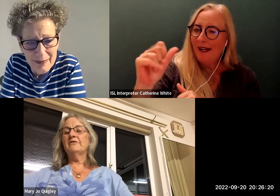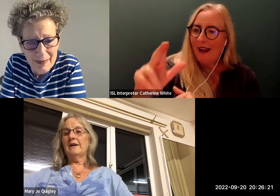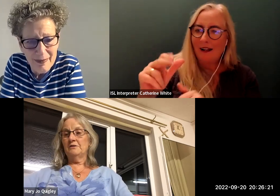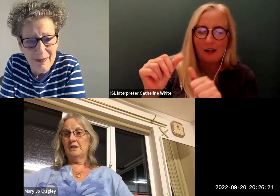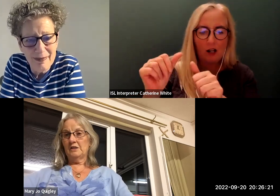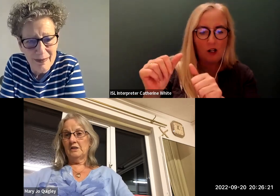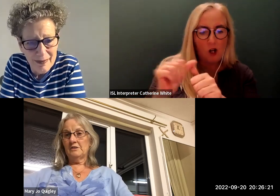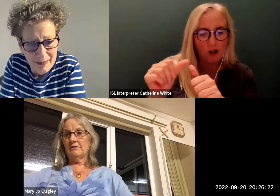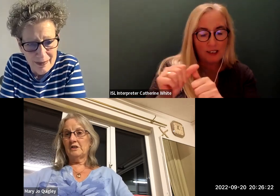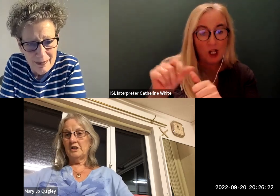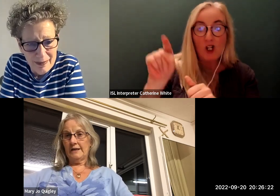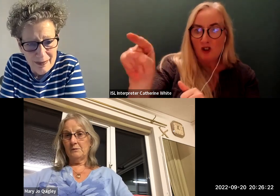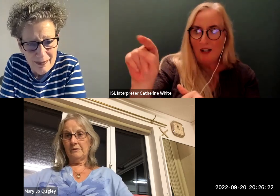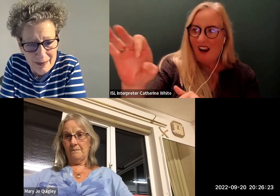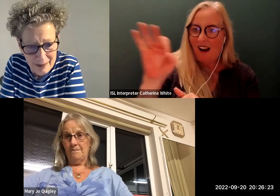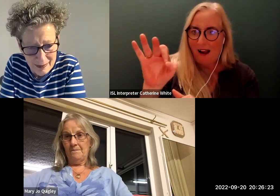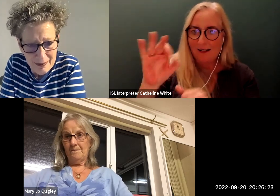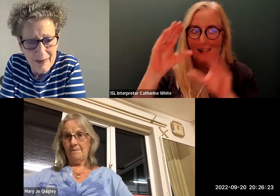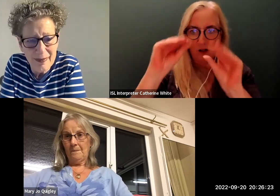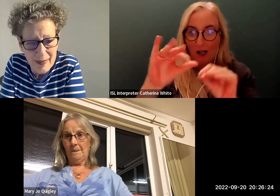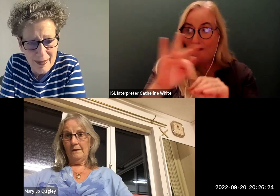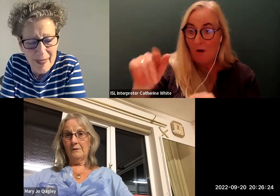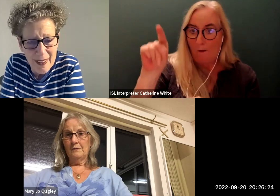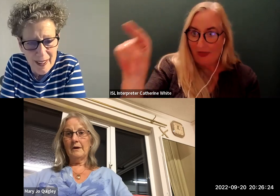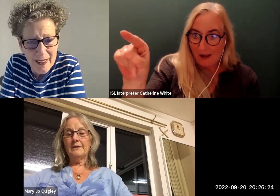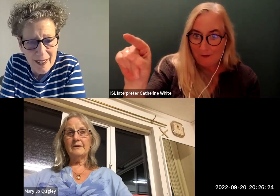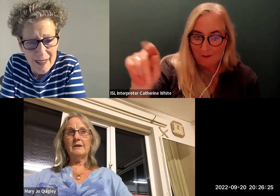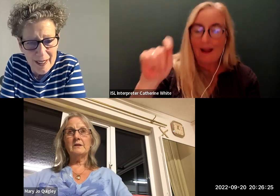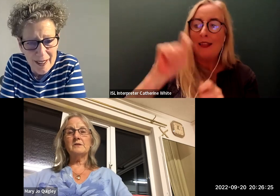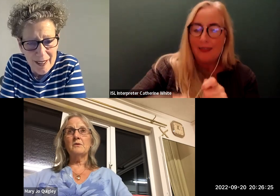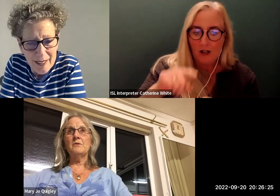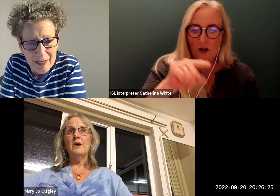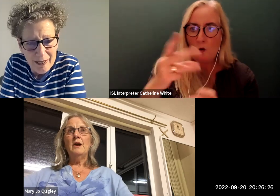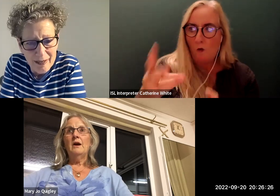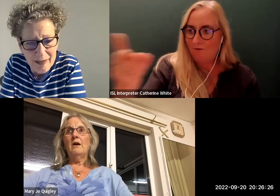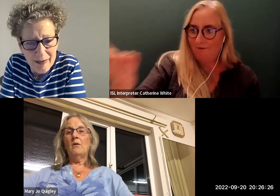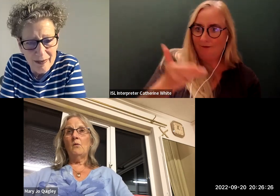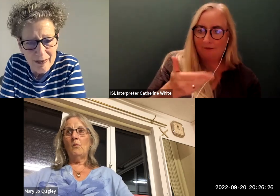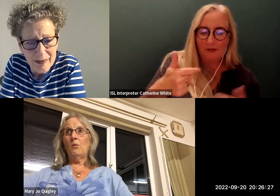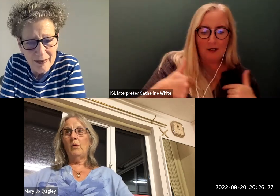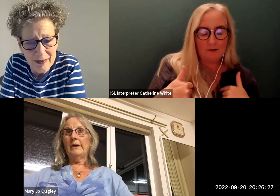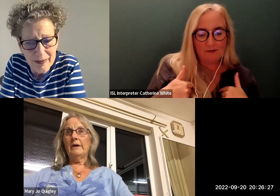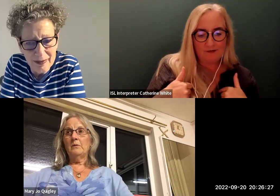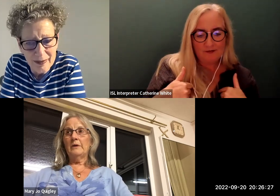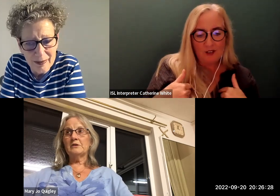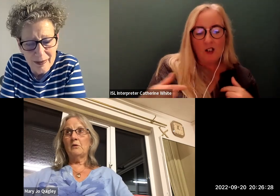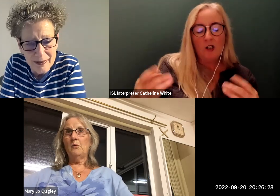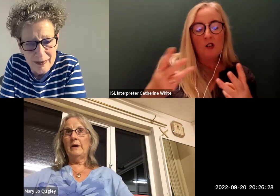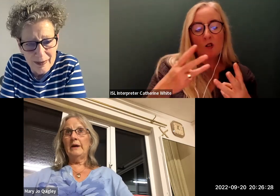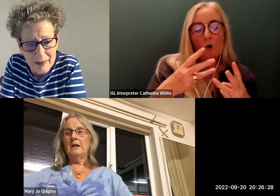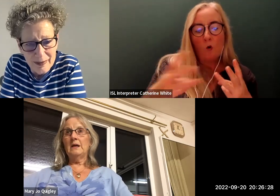she valued the education that she had with them, you know. And so when I